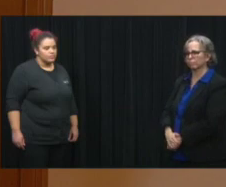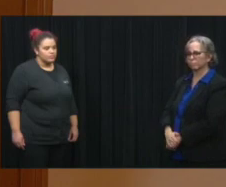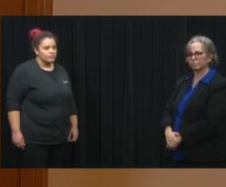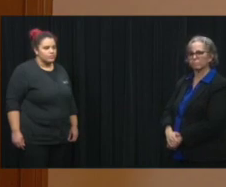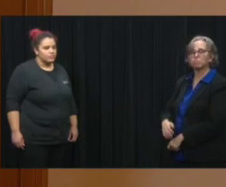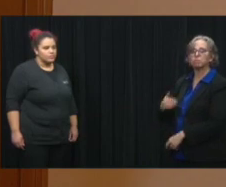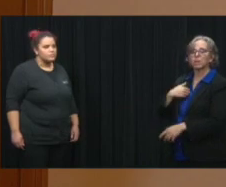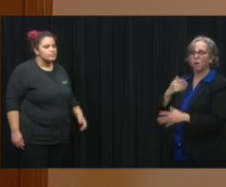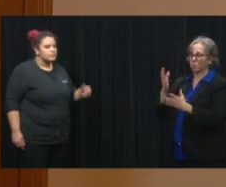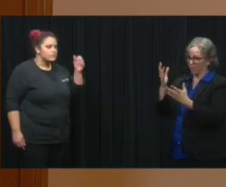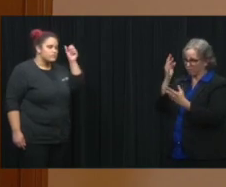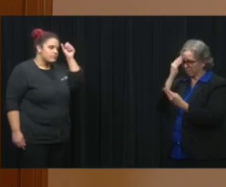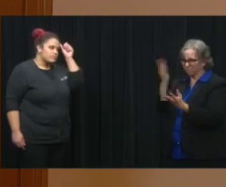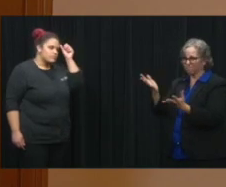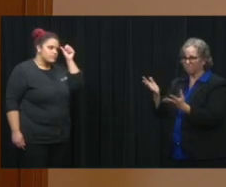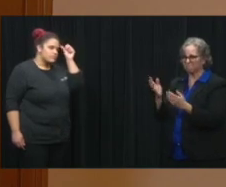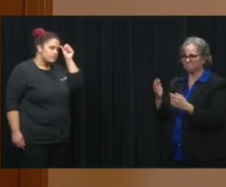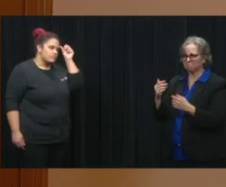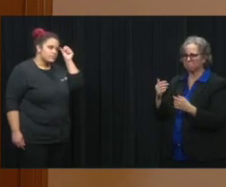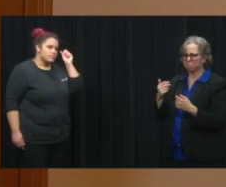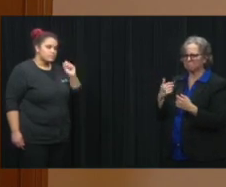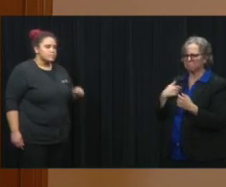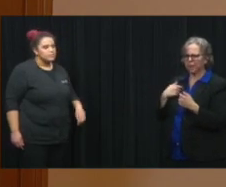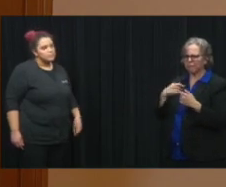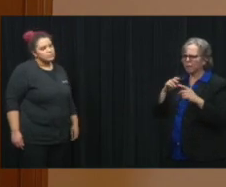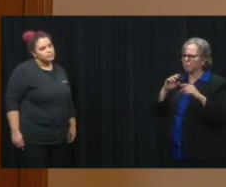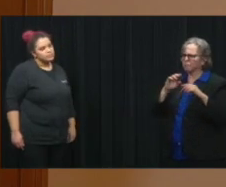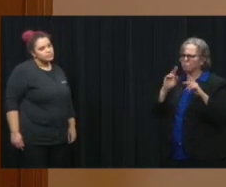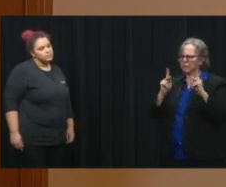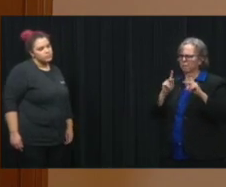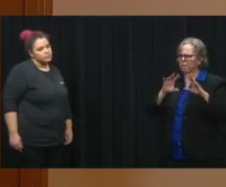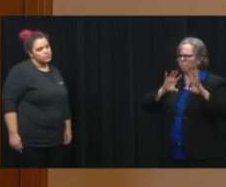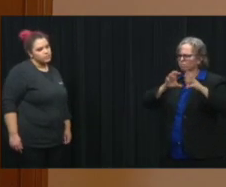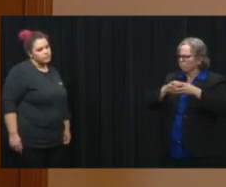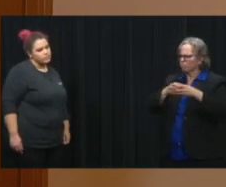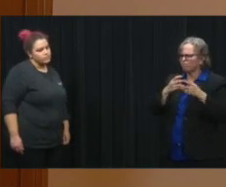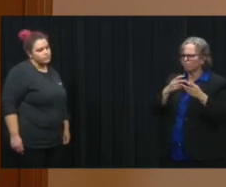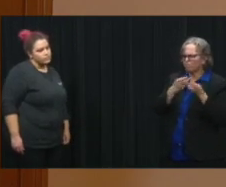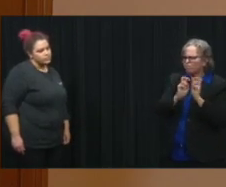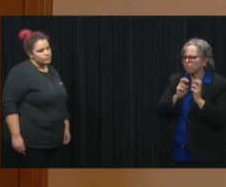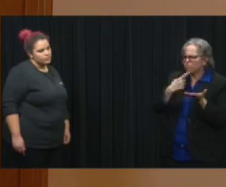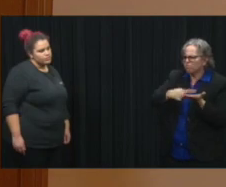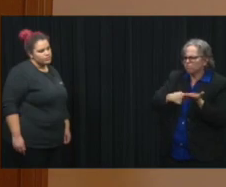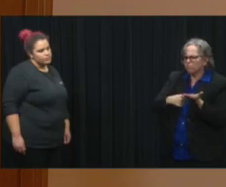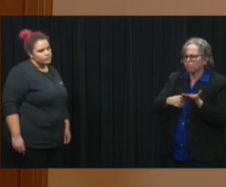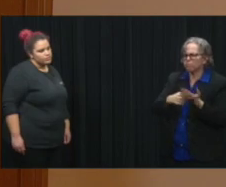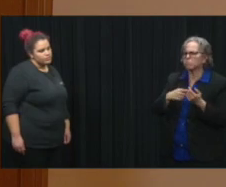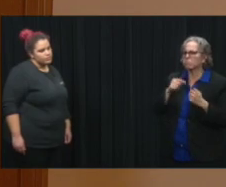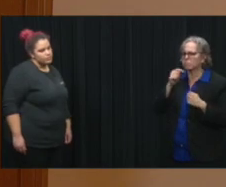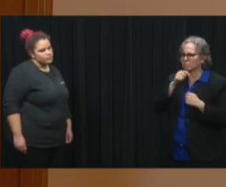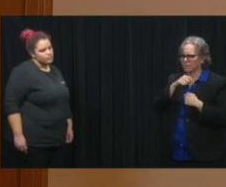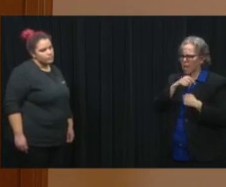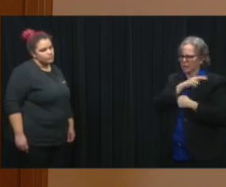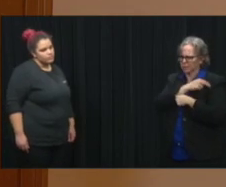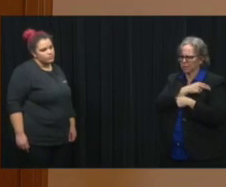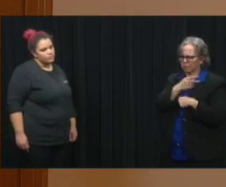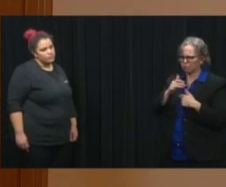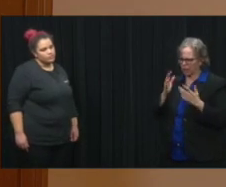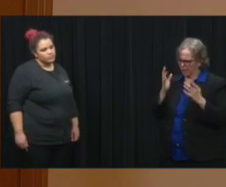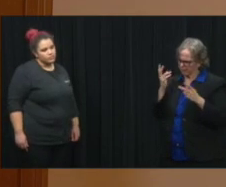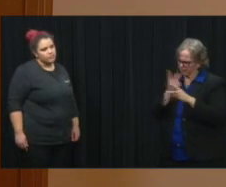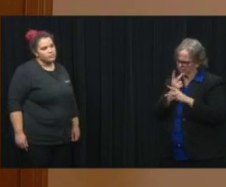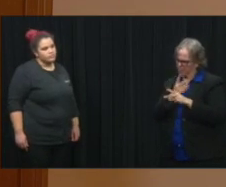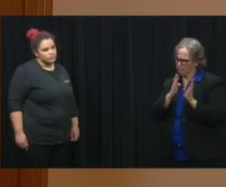hospitals, and they plan for some of this, and they are really working the final ends of those plans right now. And we'll reveal more of that once they